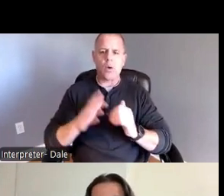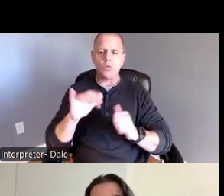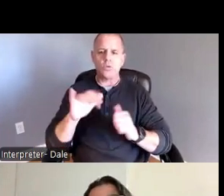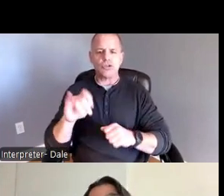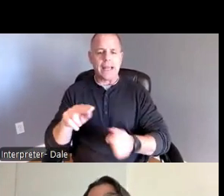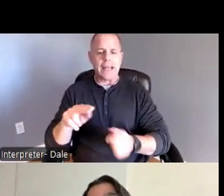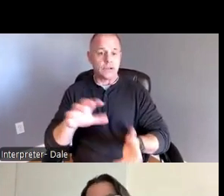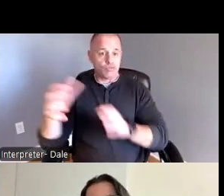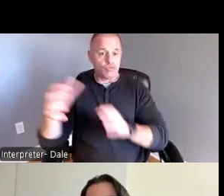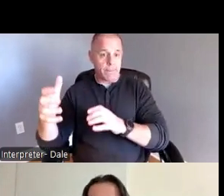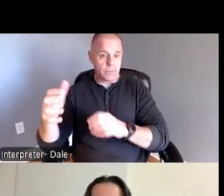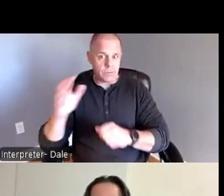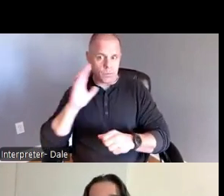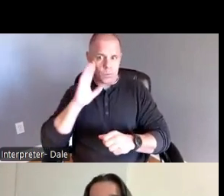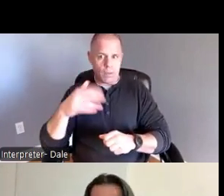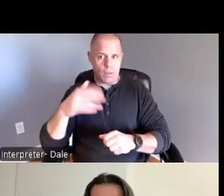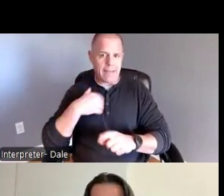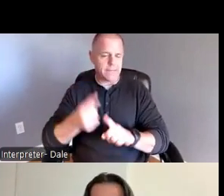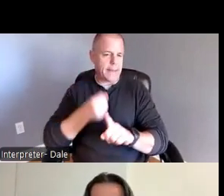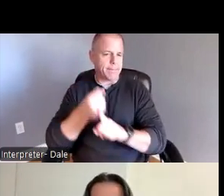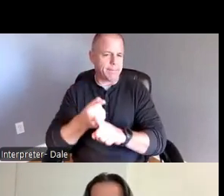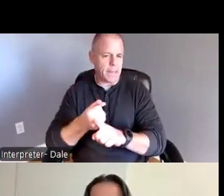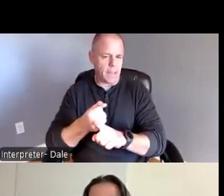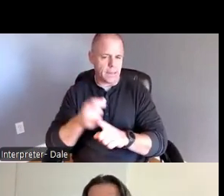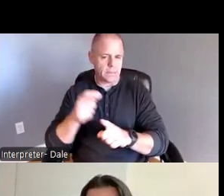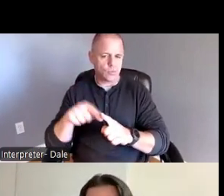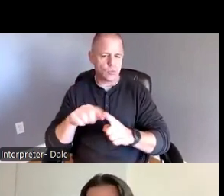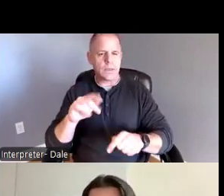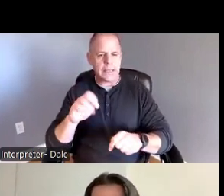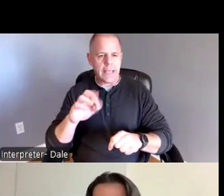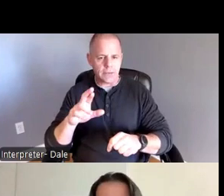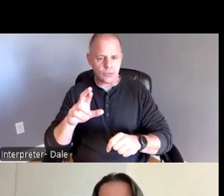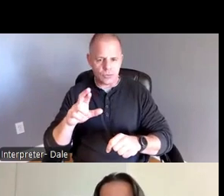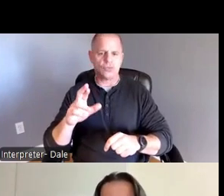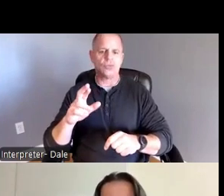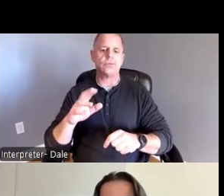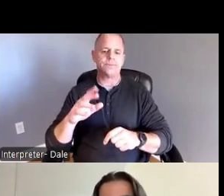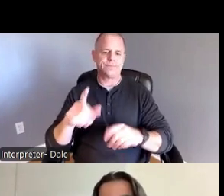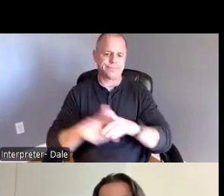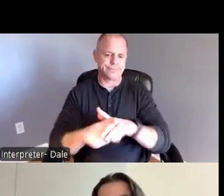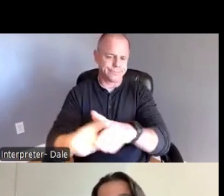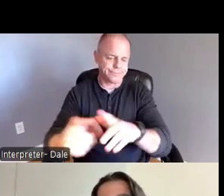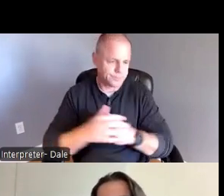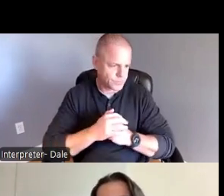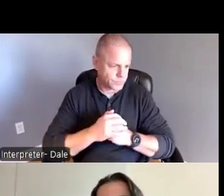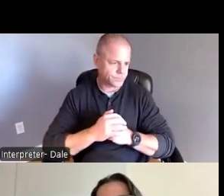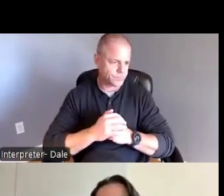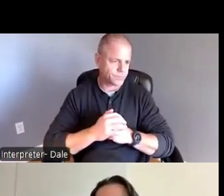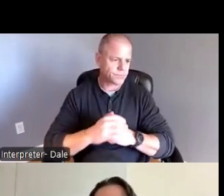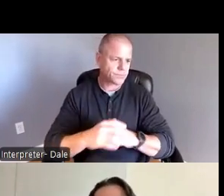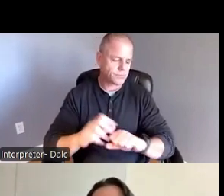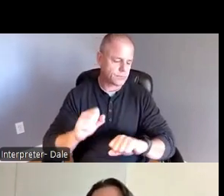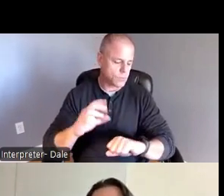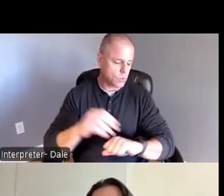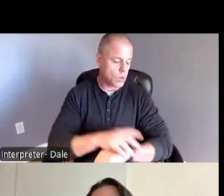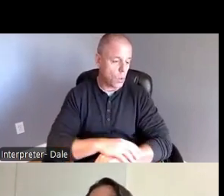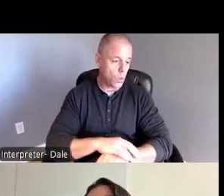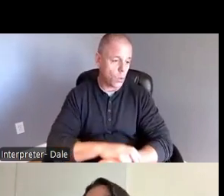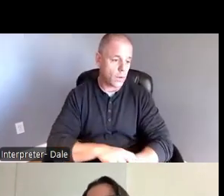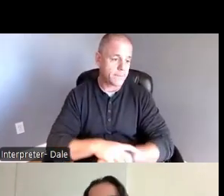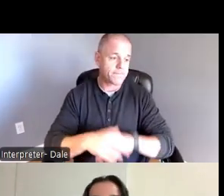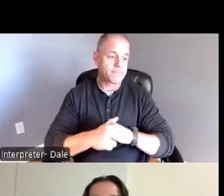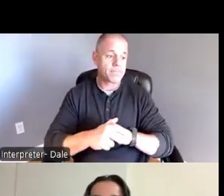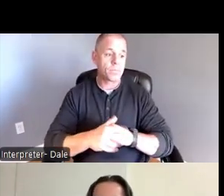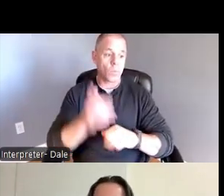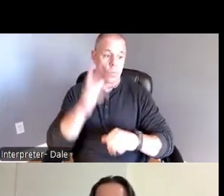would be having an impact in cancer incidence and development. So what we know from,